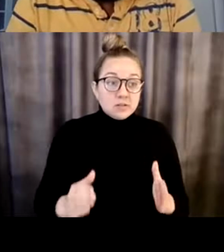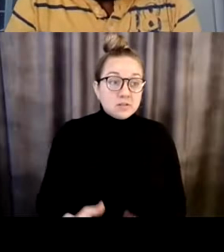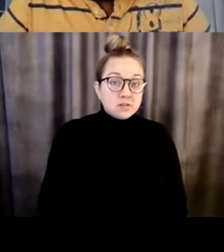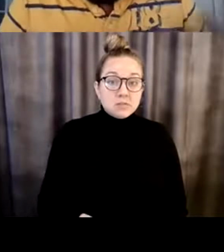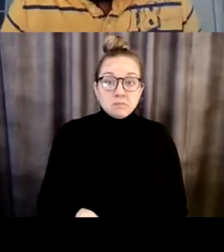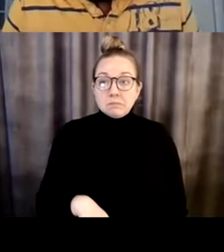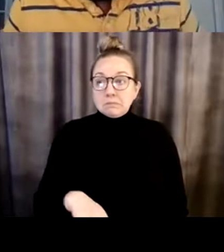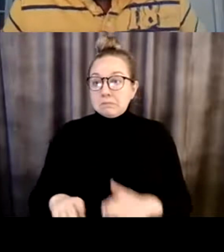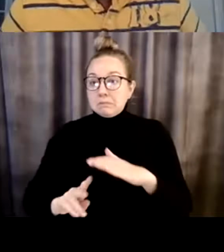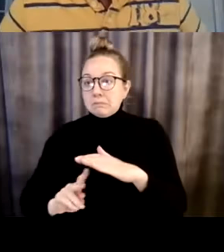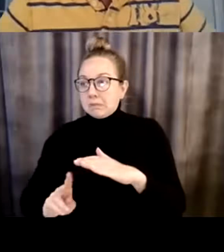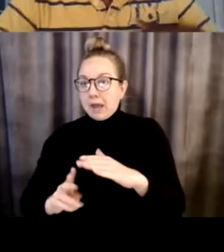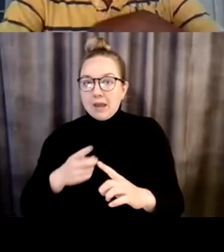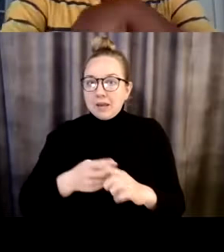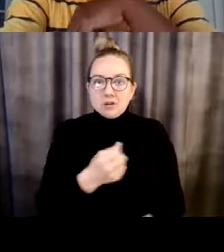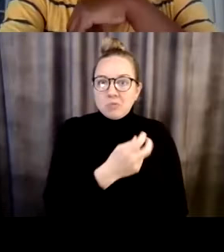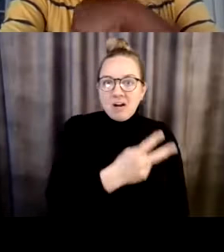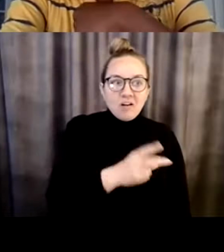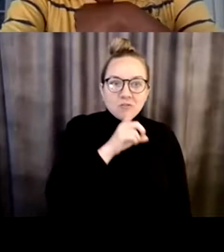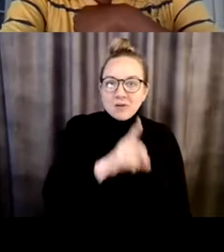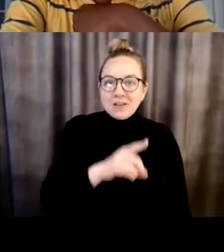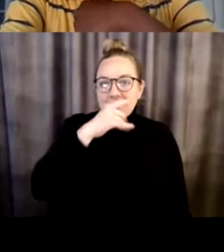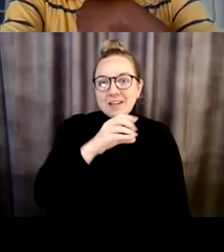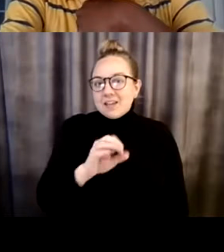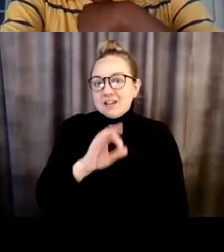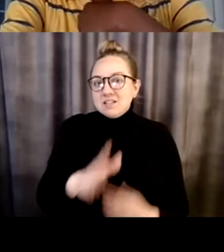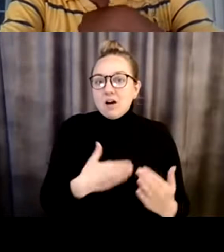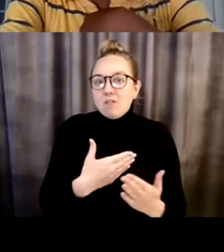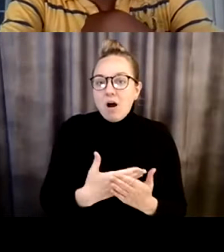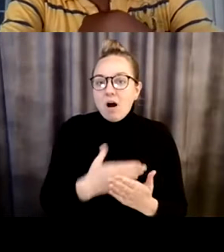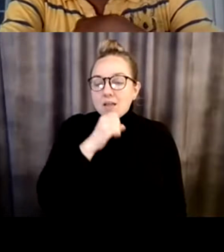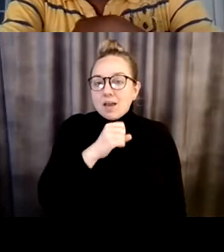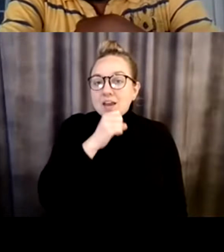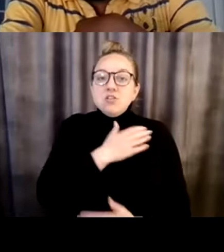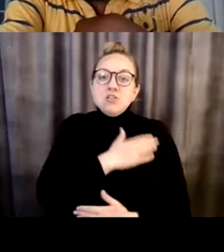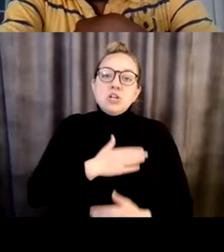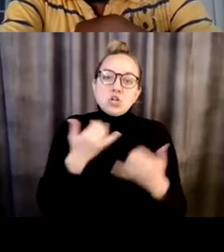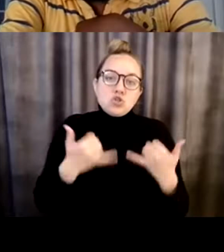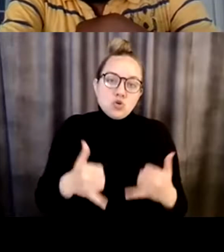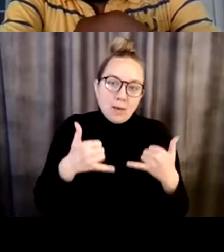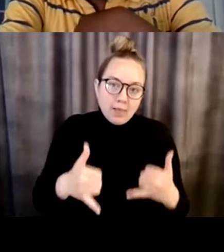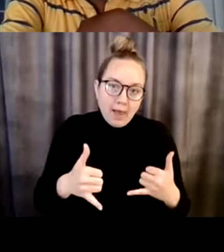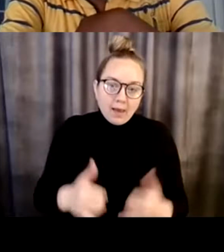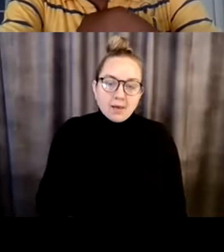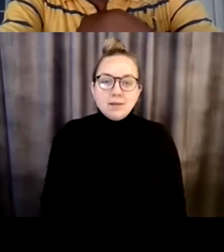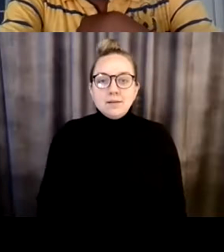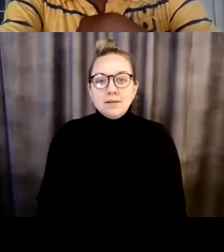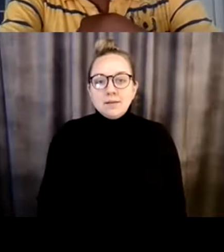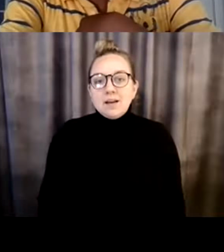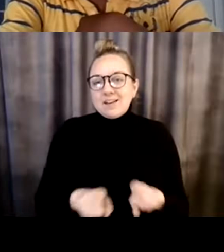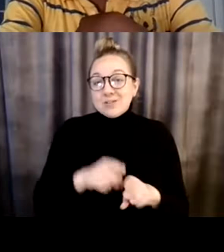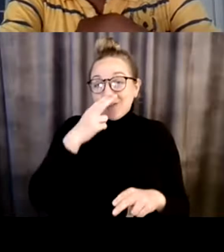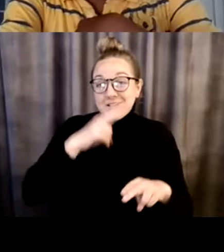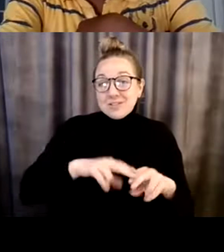this kind of material, which is not surprising, but it's really always fun for us when we get to do these kinds of things with other adults. And you really see